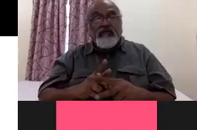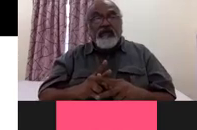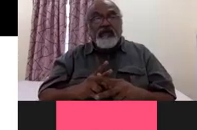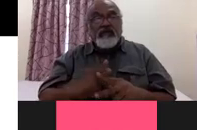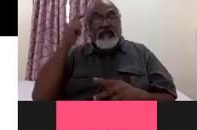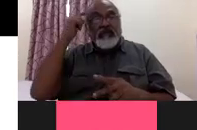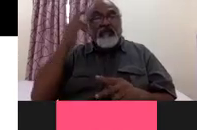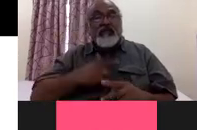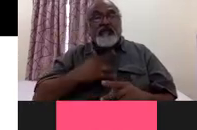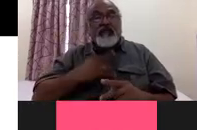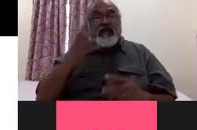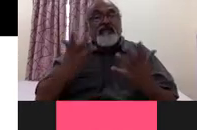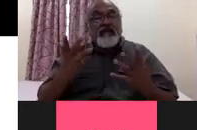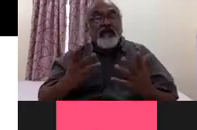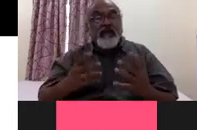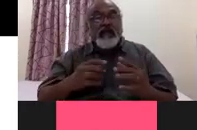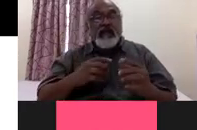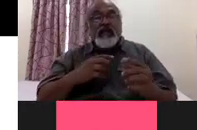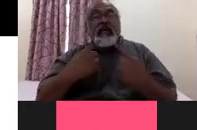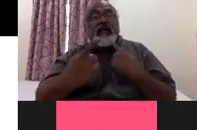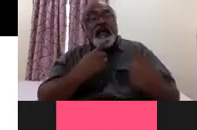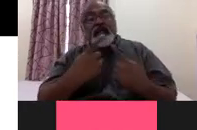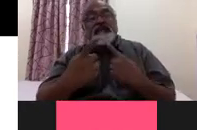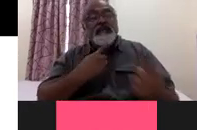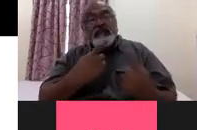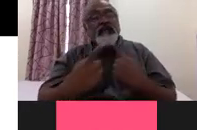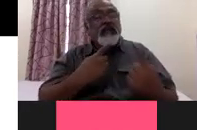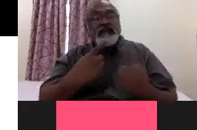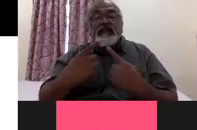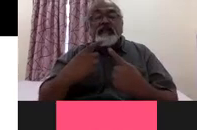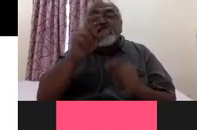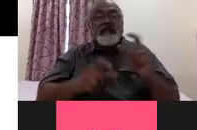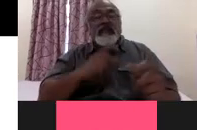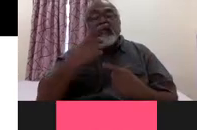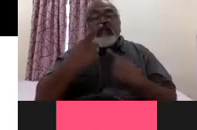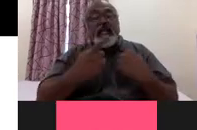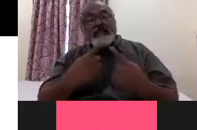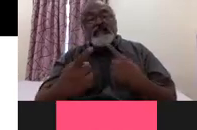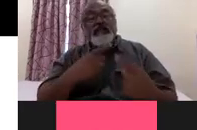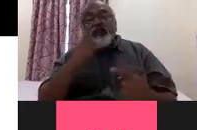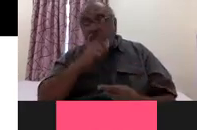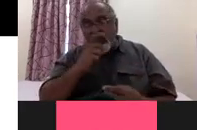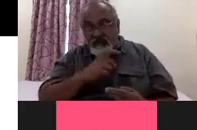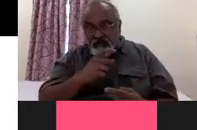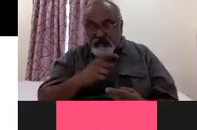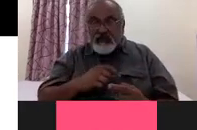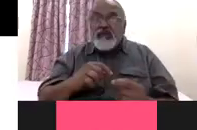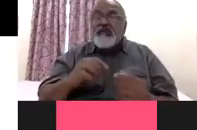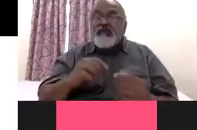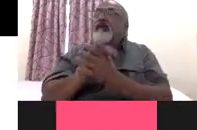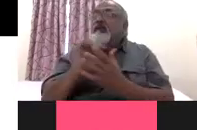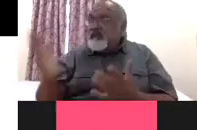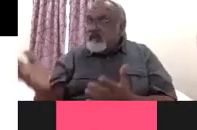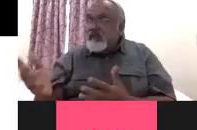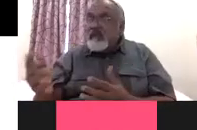find it most useful, is interaction with people. Jabhi bhi aapko mauka milta hai, college mein, friend mein,